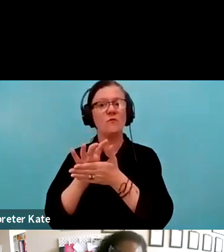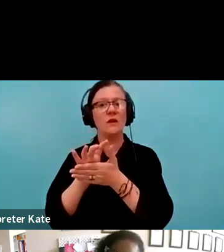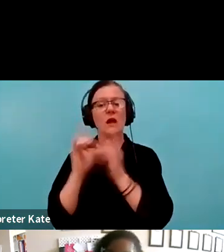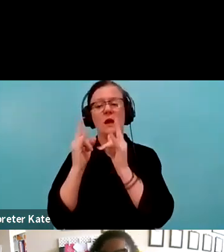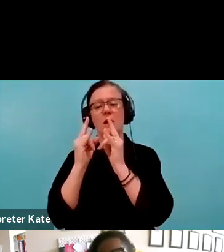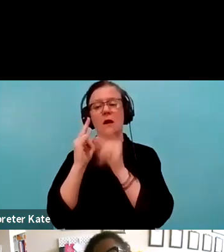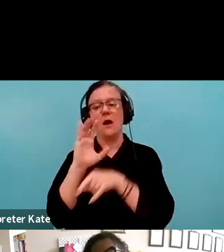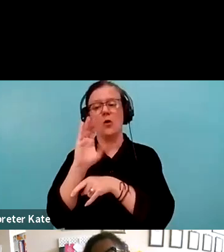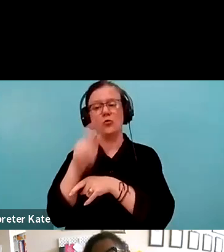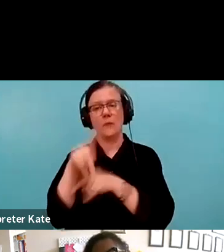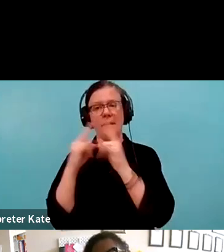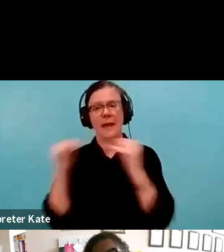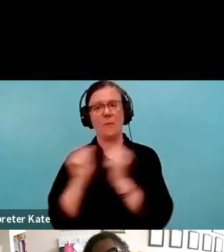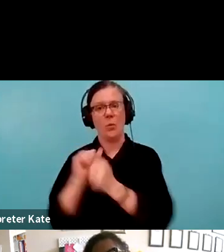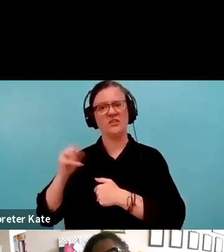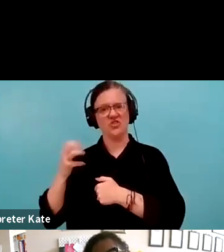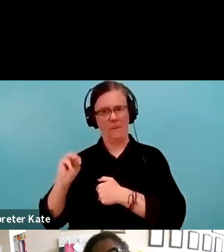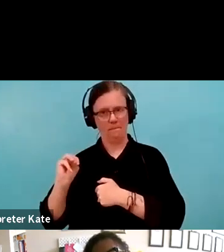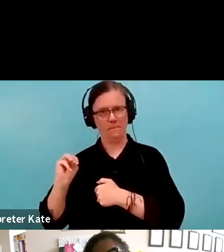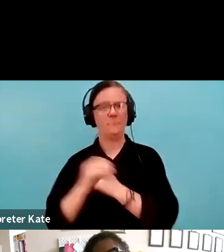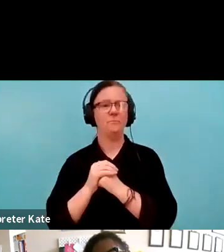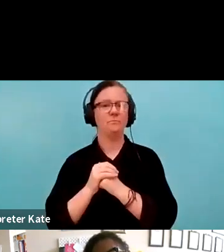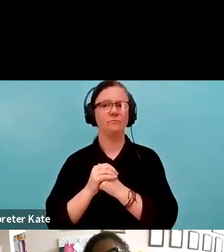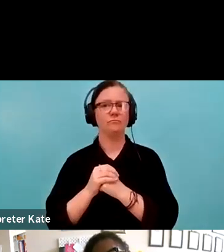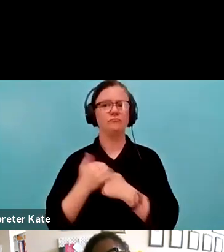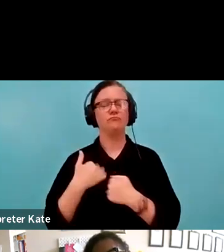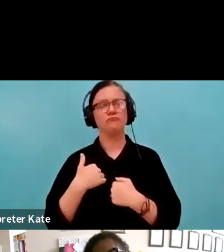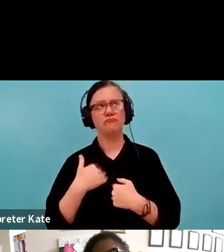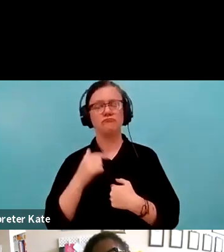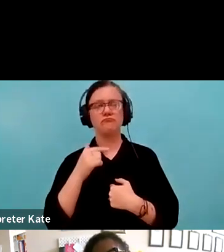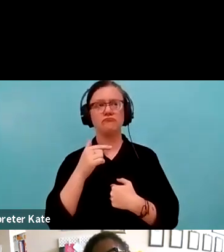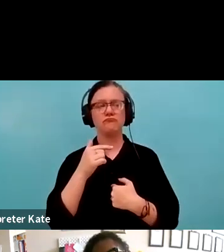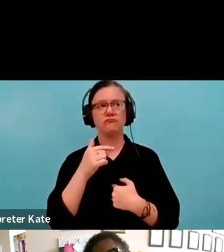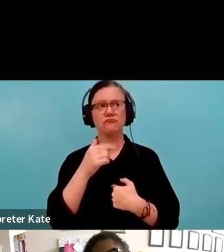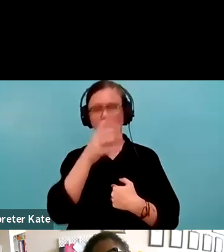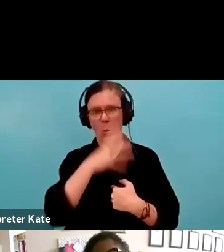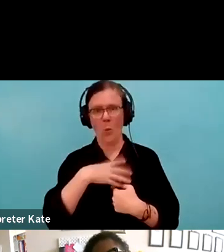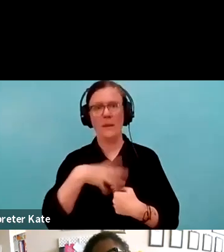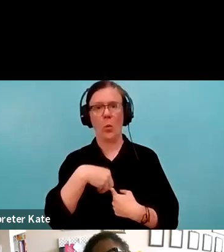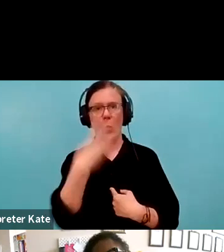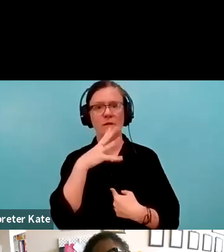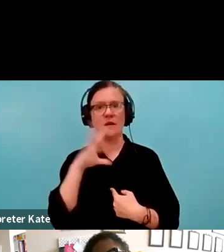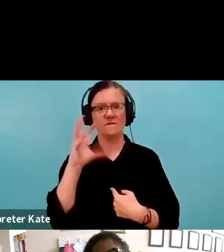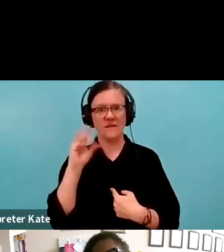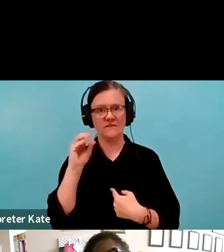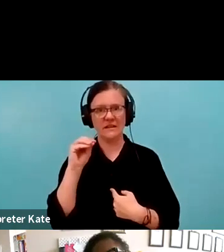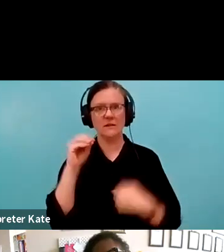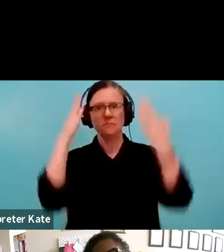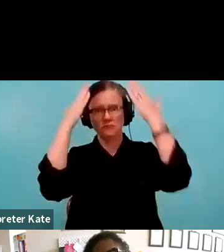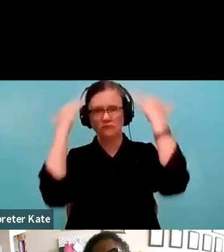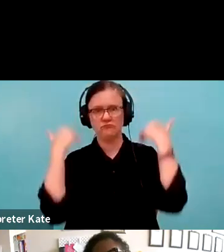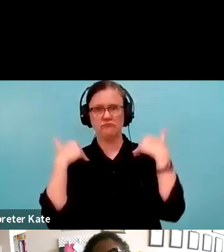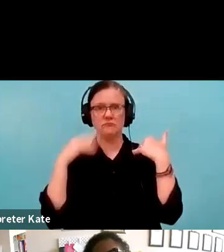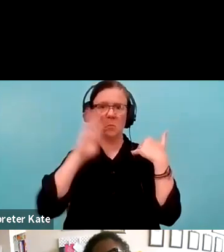Lebrecht. And I am a 50-year-old white woman with shoulder length, kind of